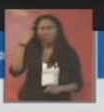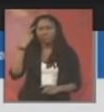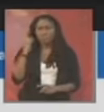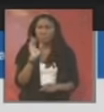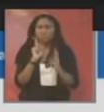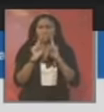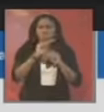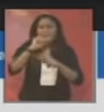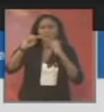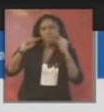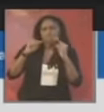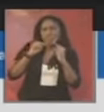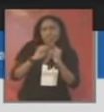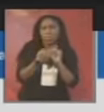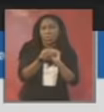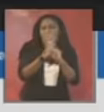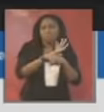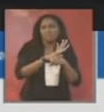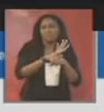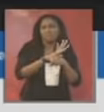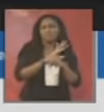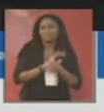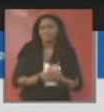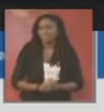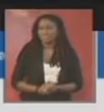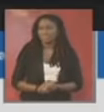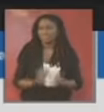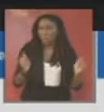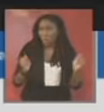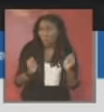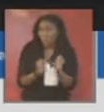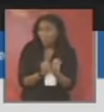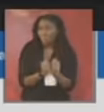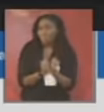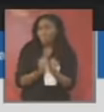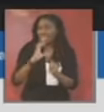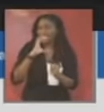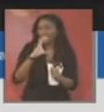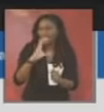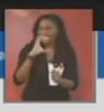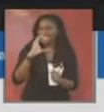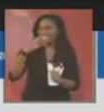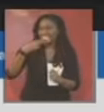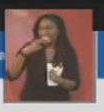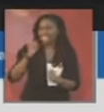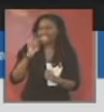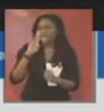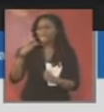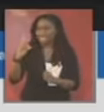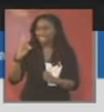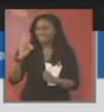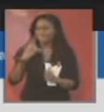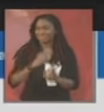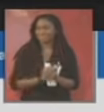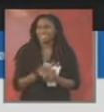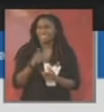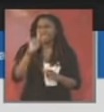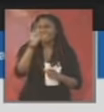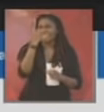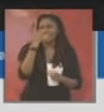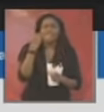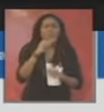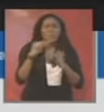of Medical Sciences, UWI, as well as the CCHSRD. The first was hosted back in